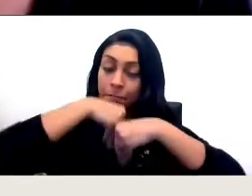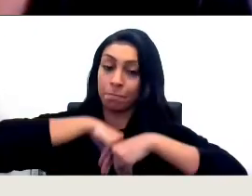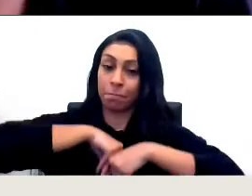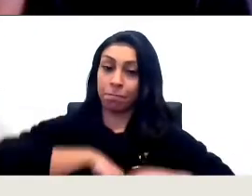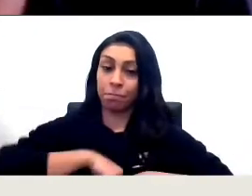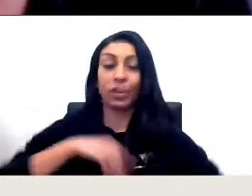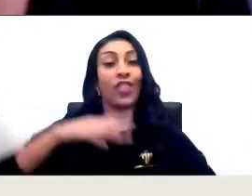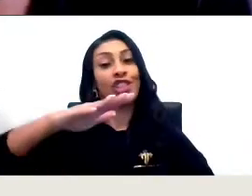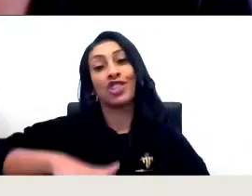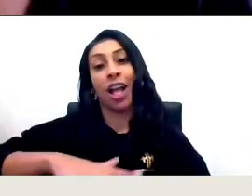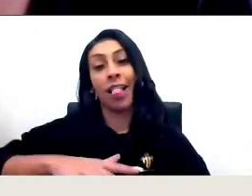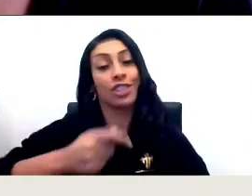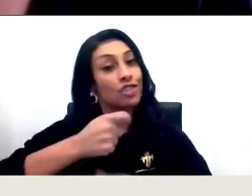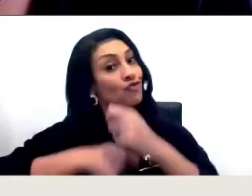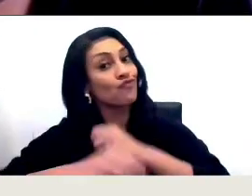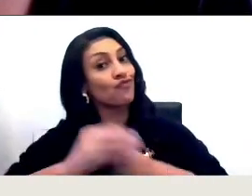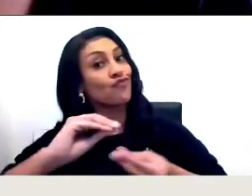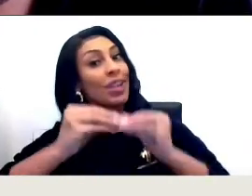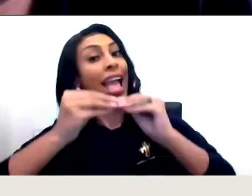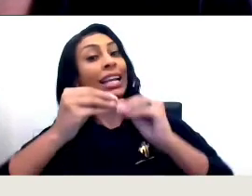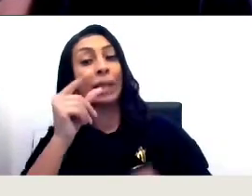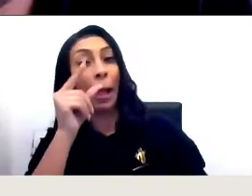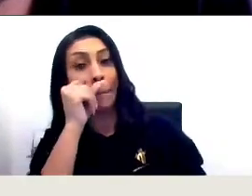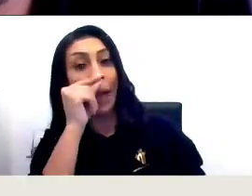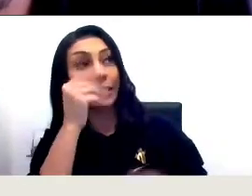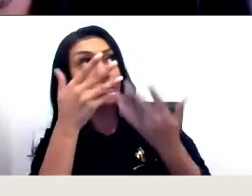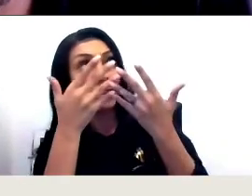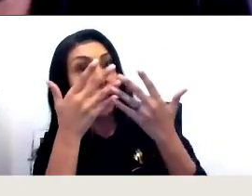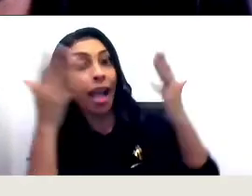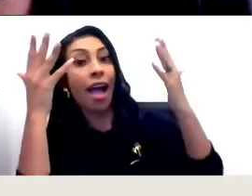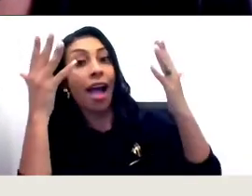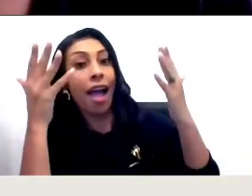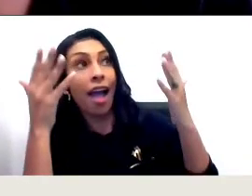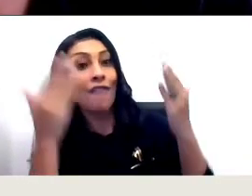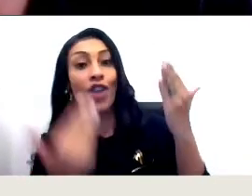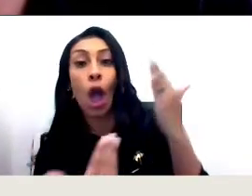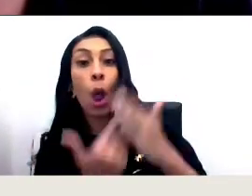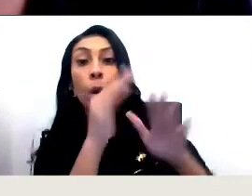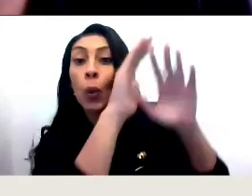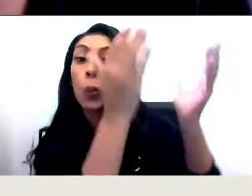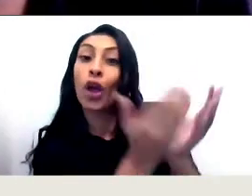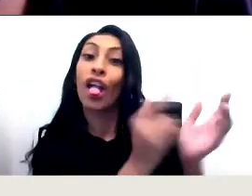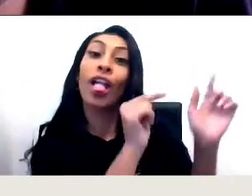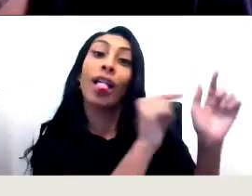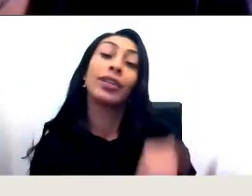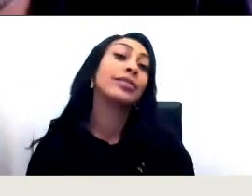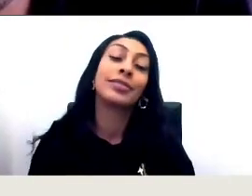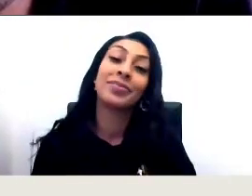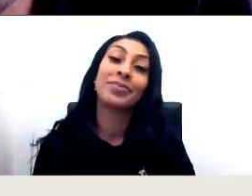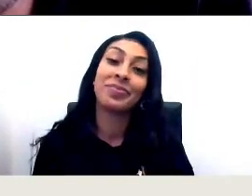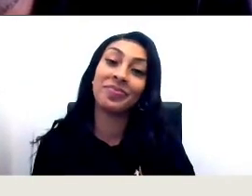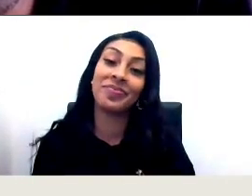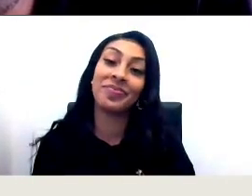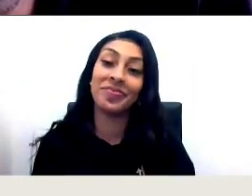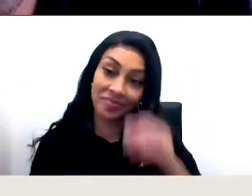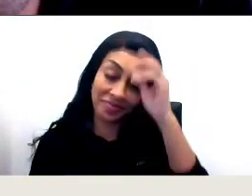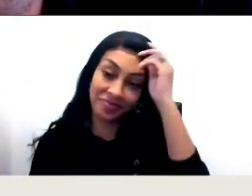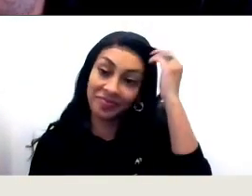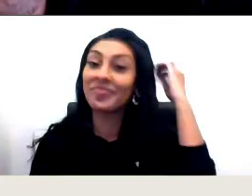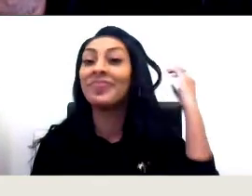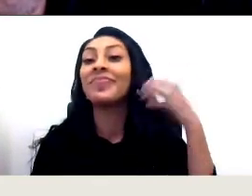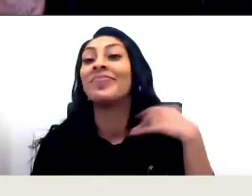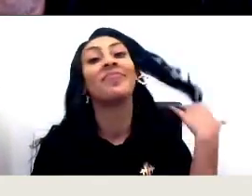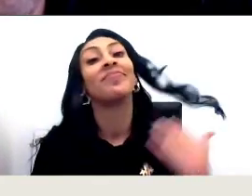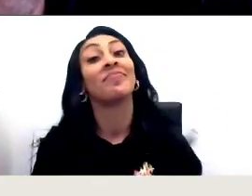and create possibility and open you up. And so that's a wonderful thing to be involved in. So I've been